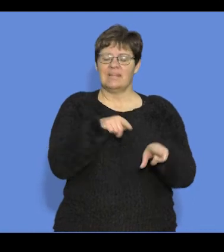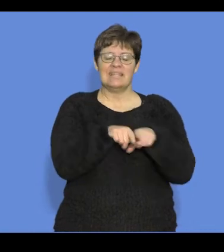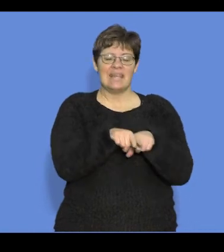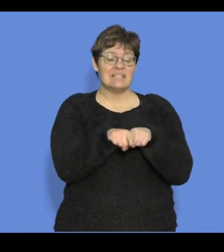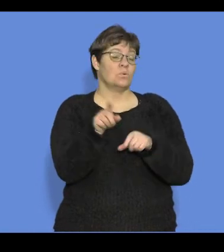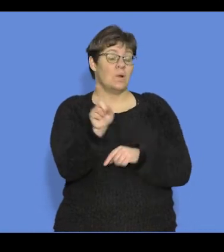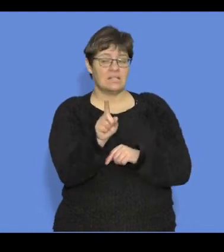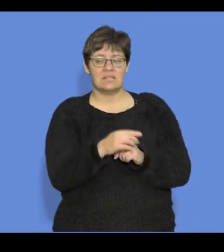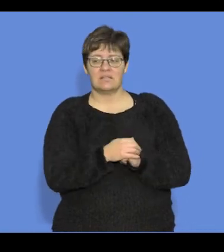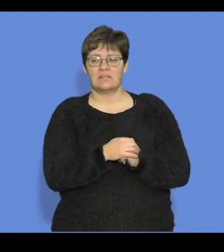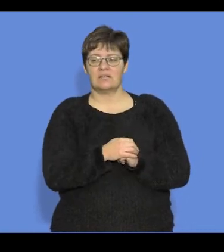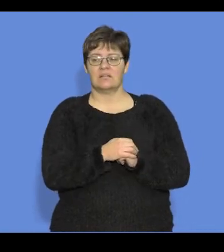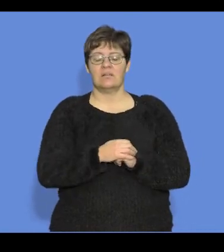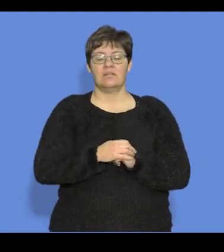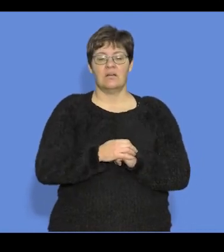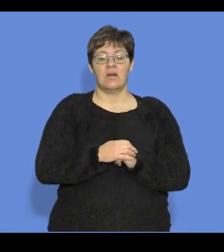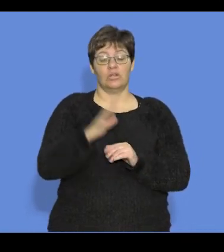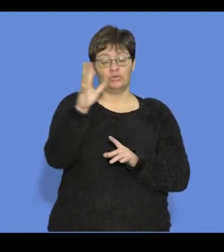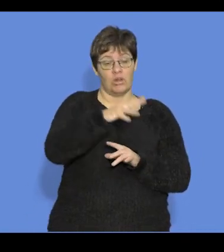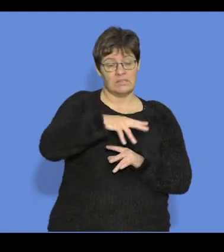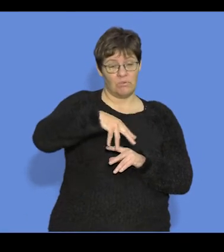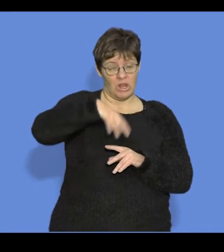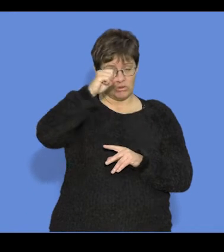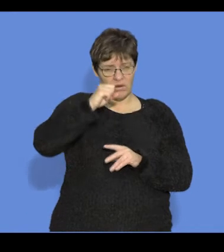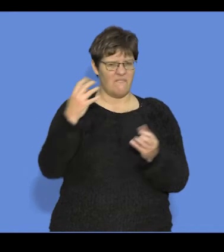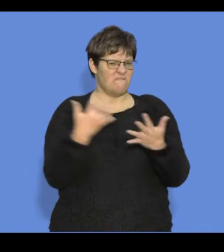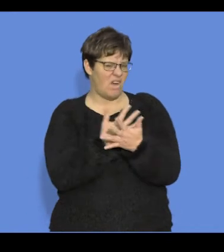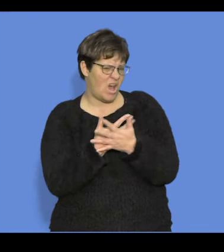tests the rate of transpiration.